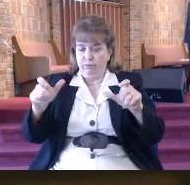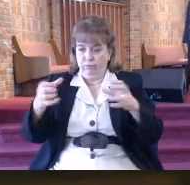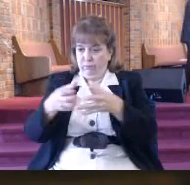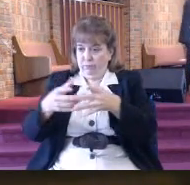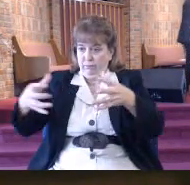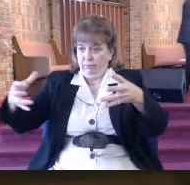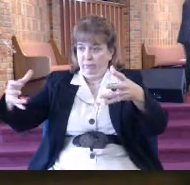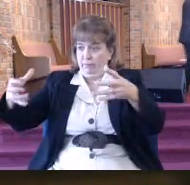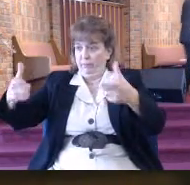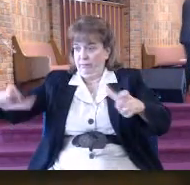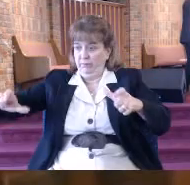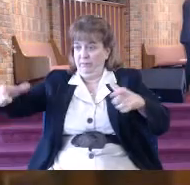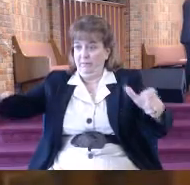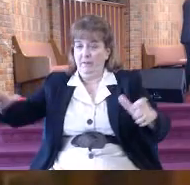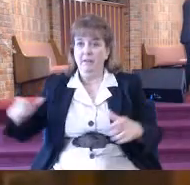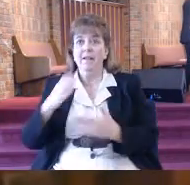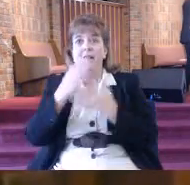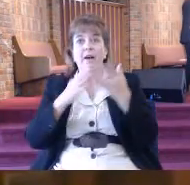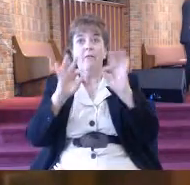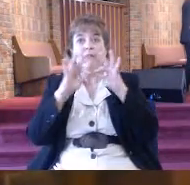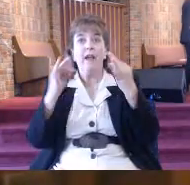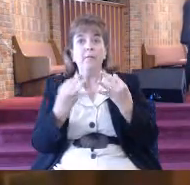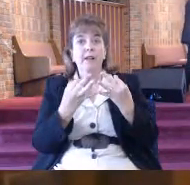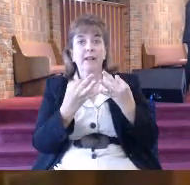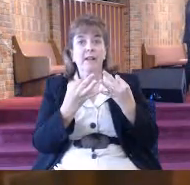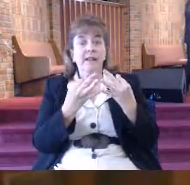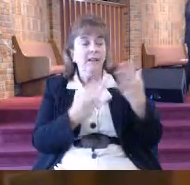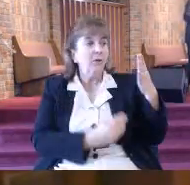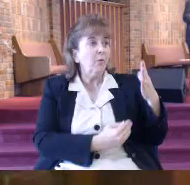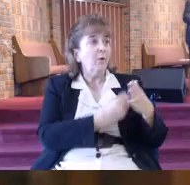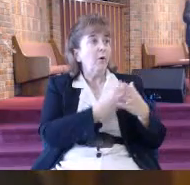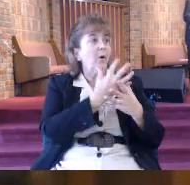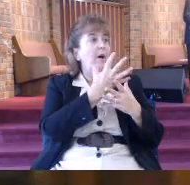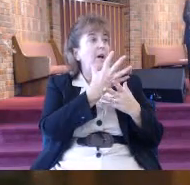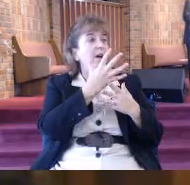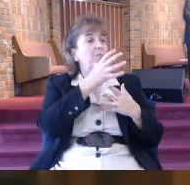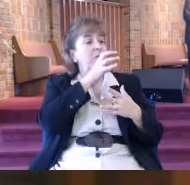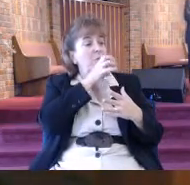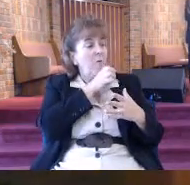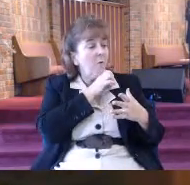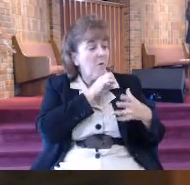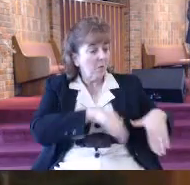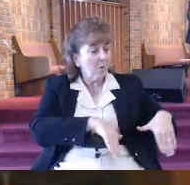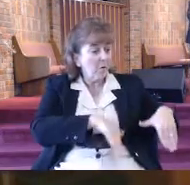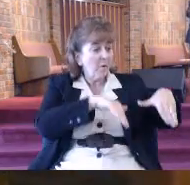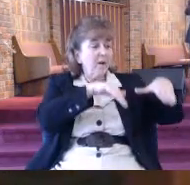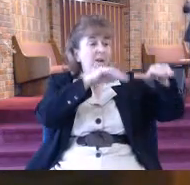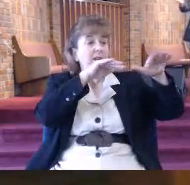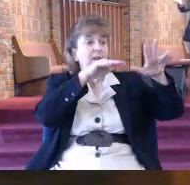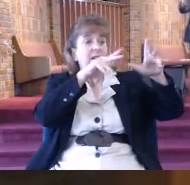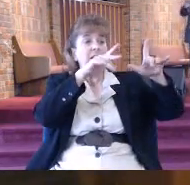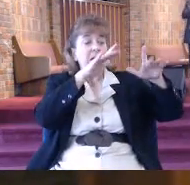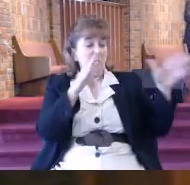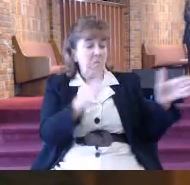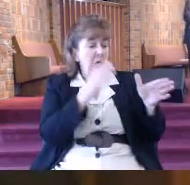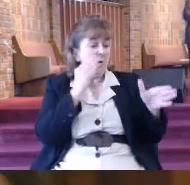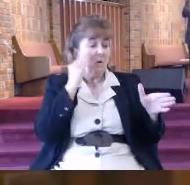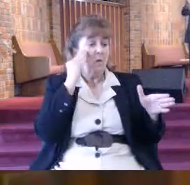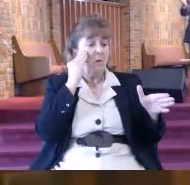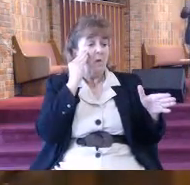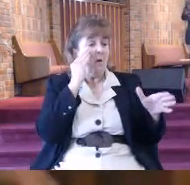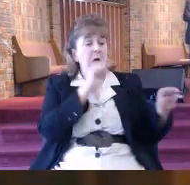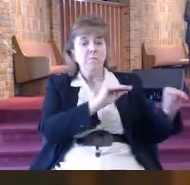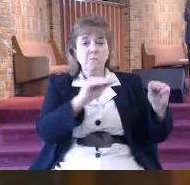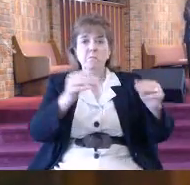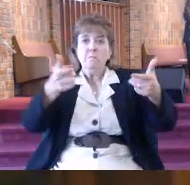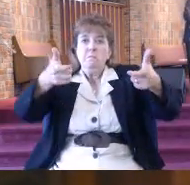known families, as they grow up, get older, as they have opportunity, that they are able to move out of a smaller home and into a